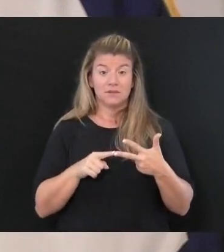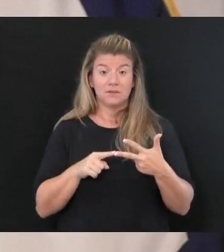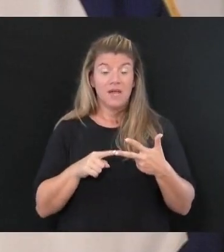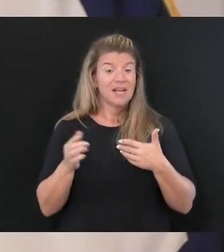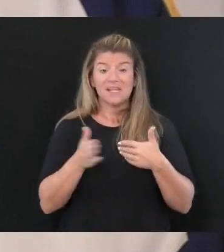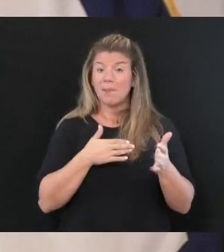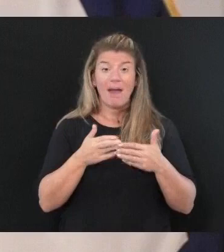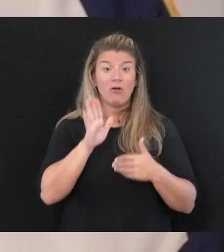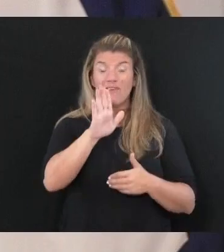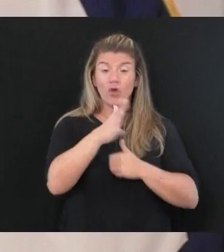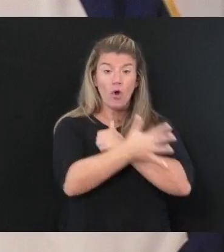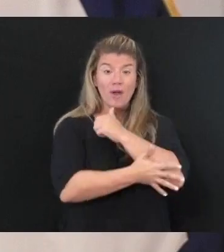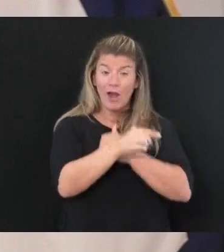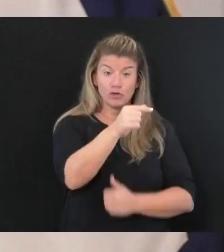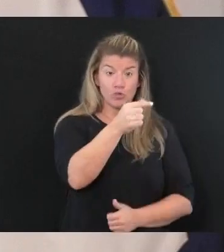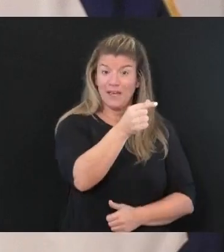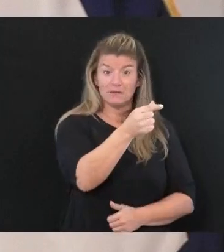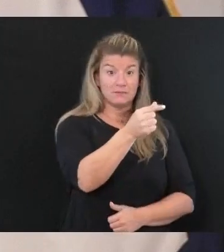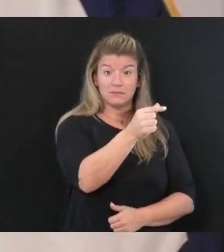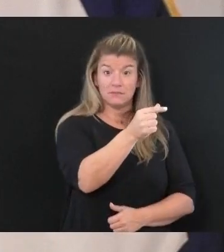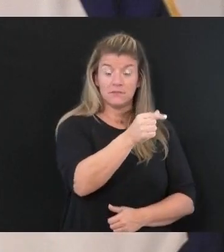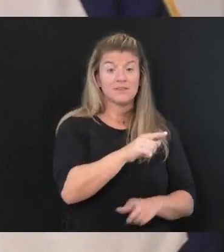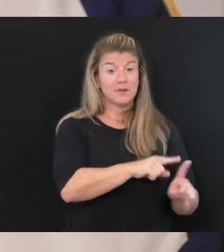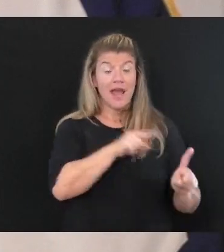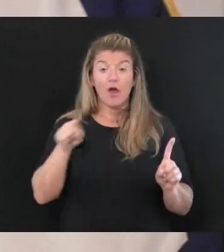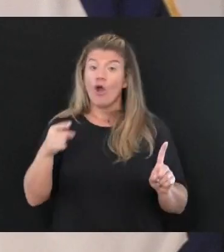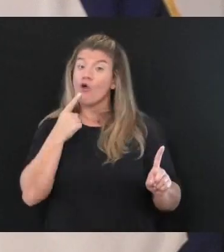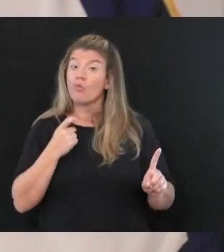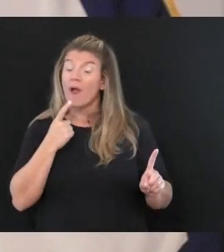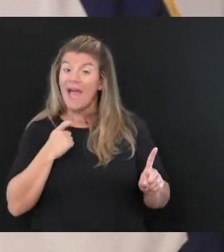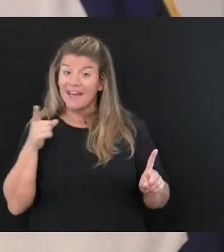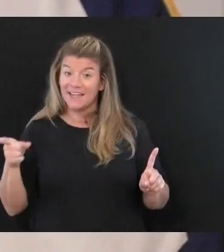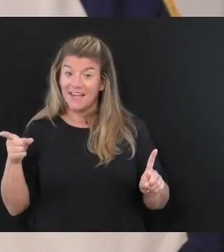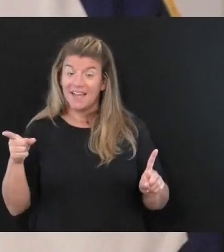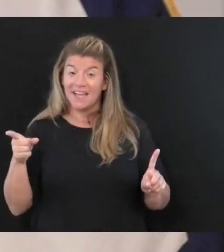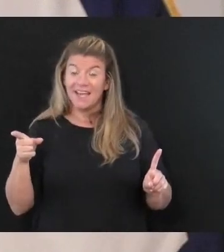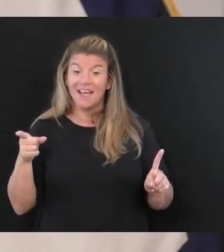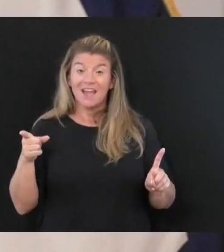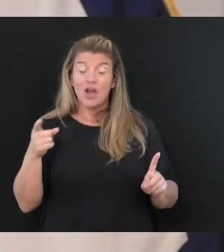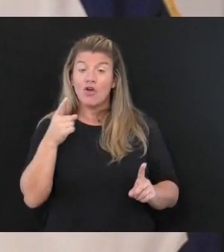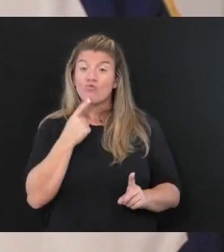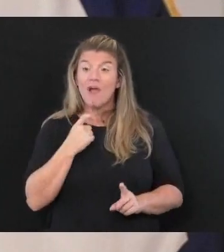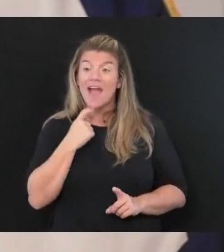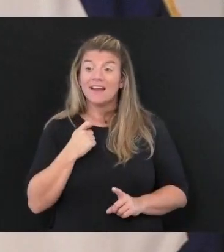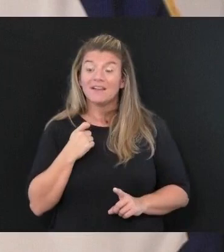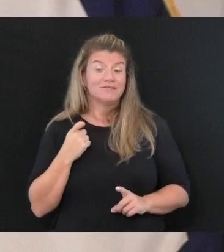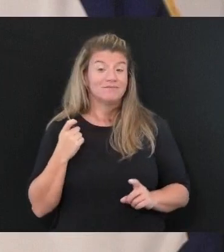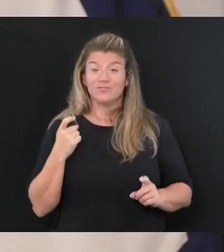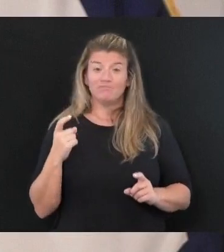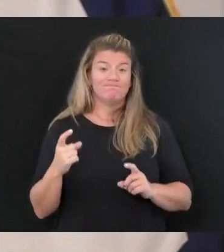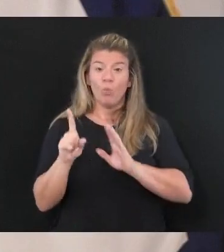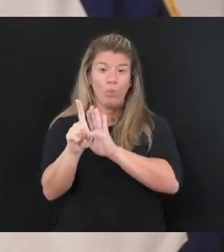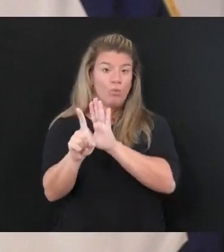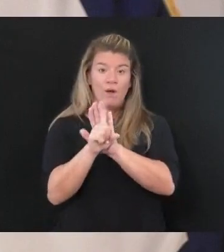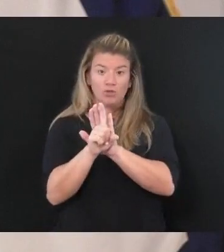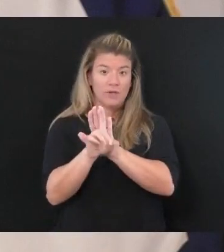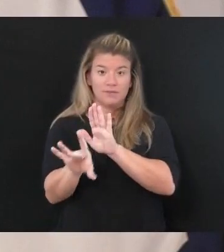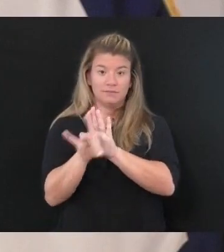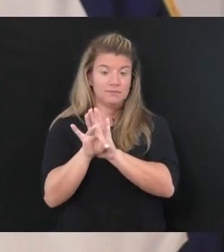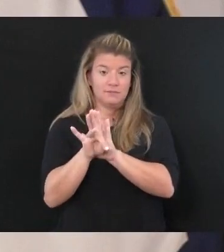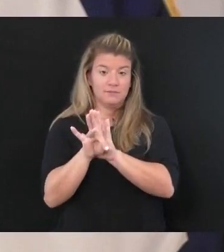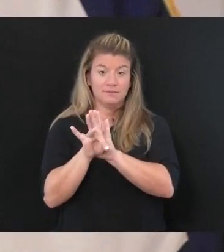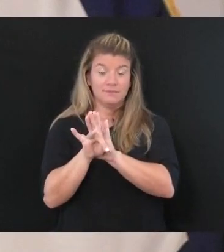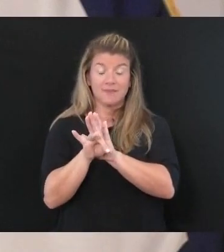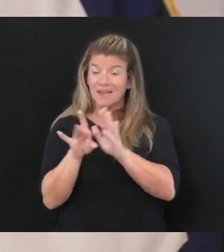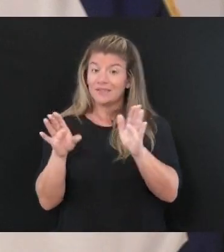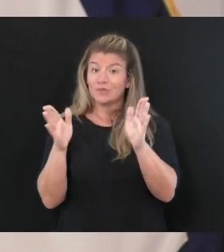county. Now, what do we do in a red county? In a red county, you only have one mechanism because the school will be closed.